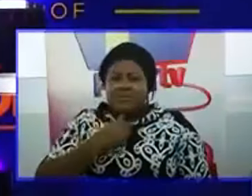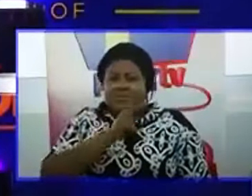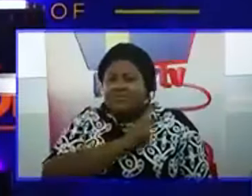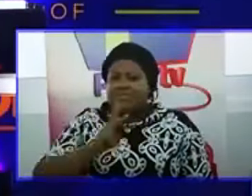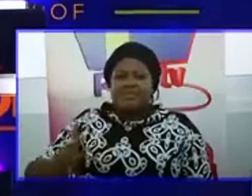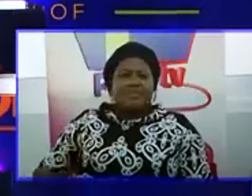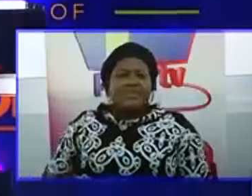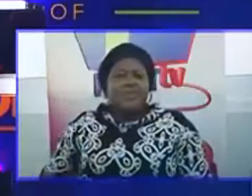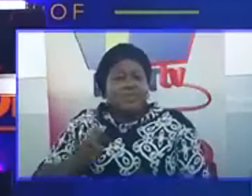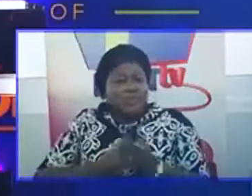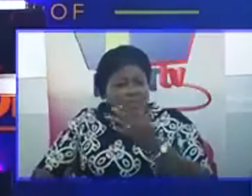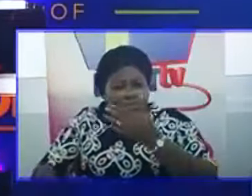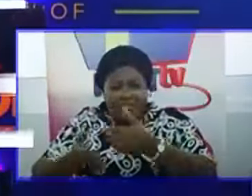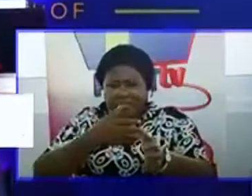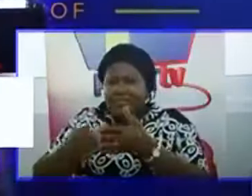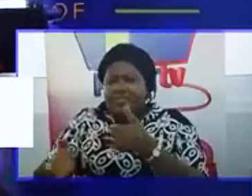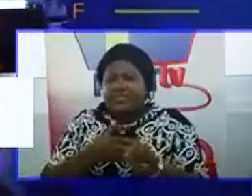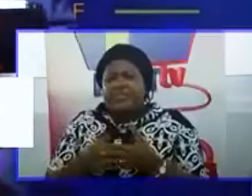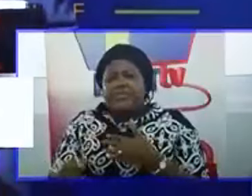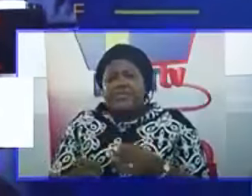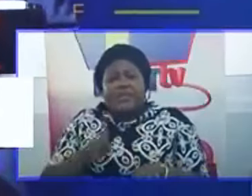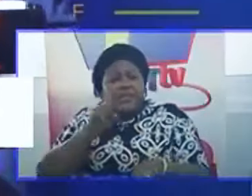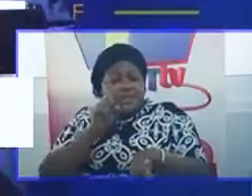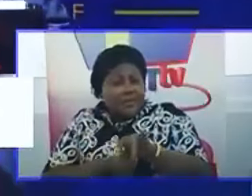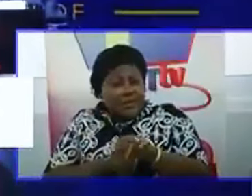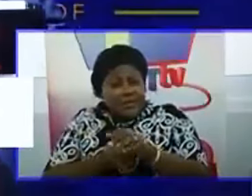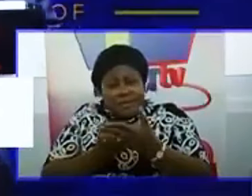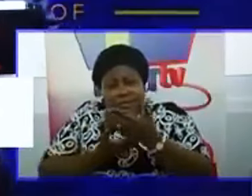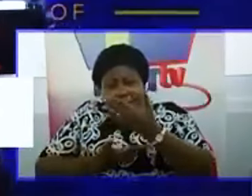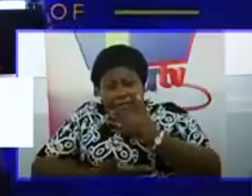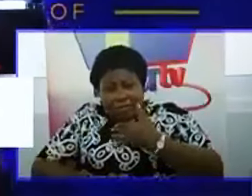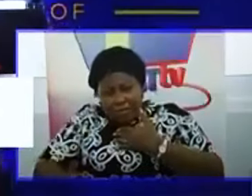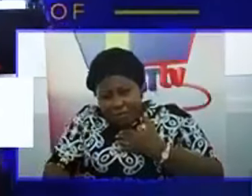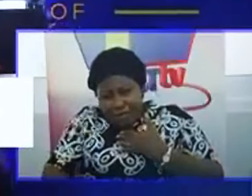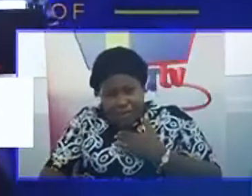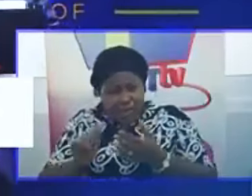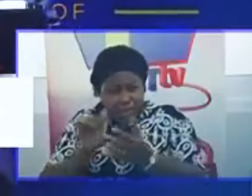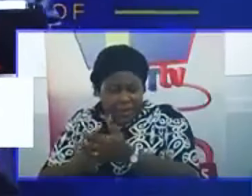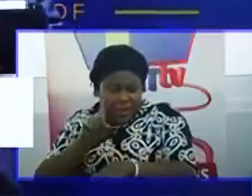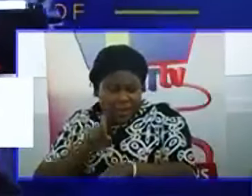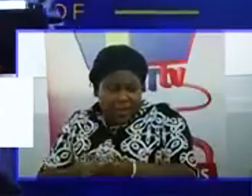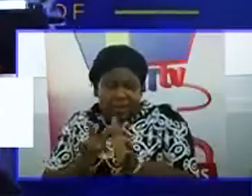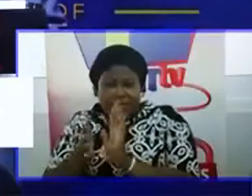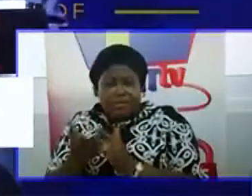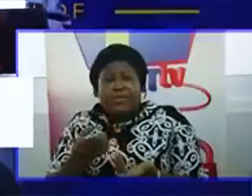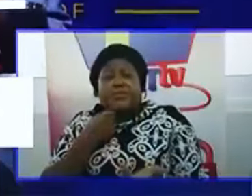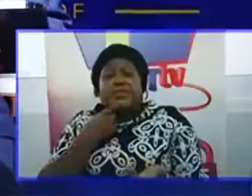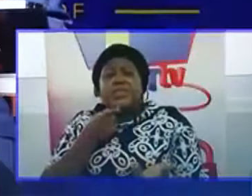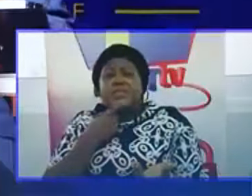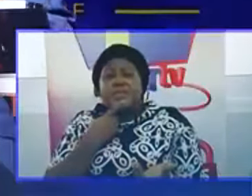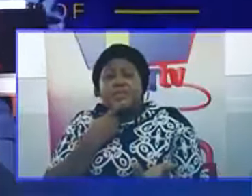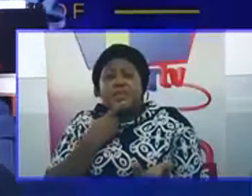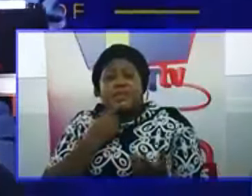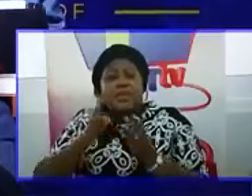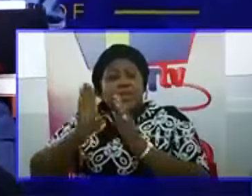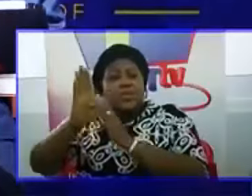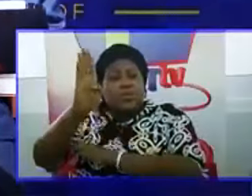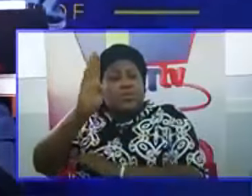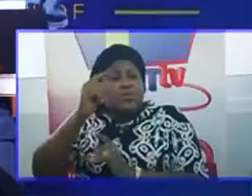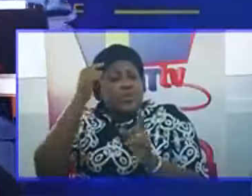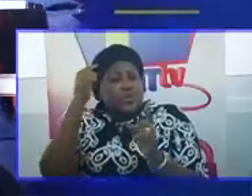he saw fit. He was also born at a time where the Bible says that in those days, the word of the Lord was